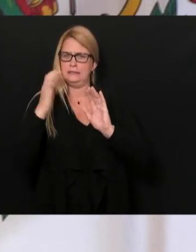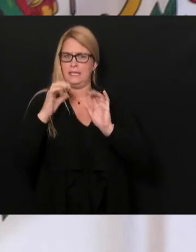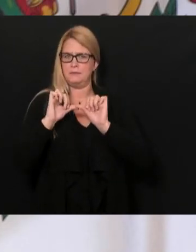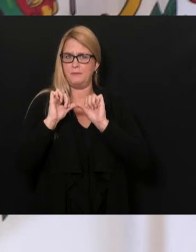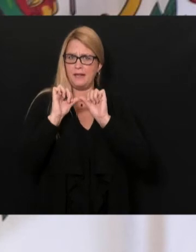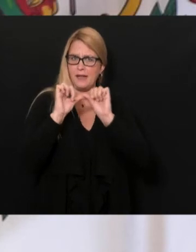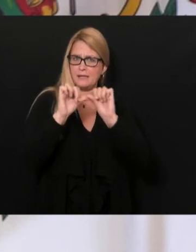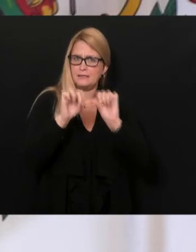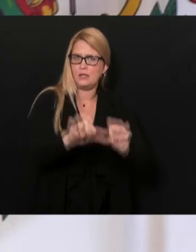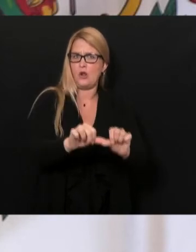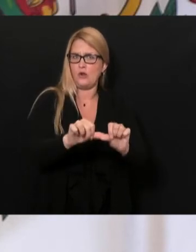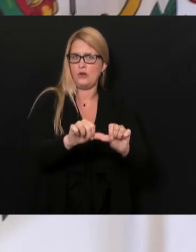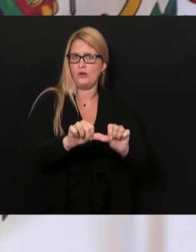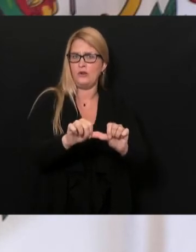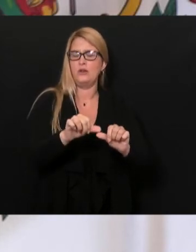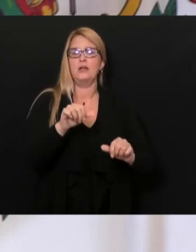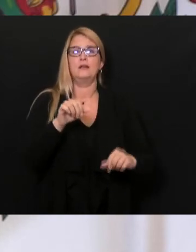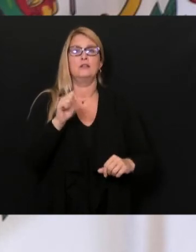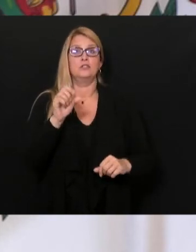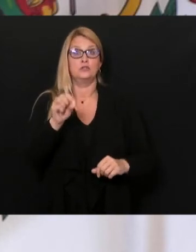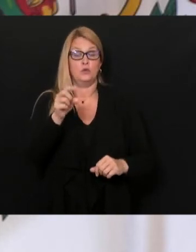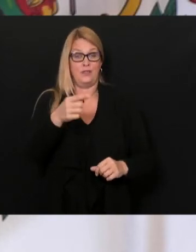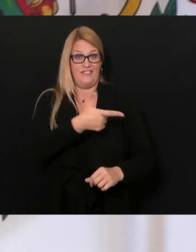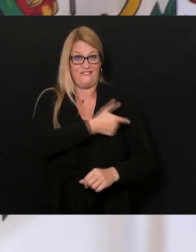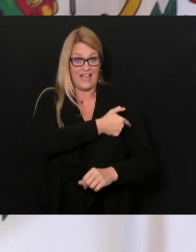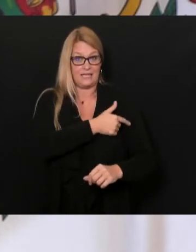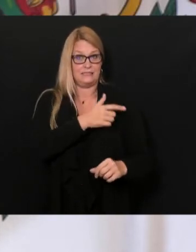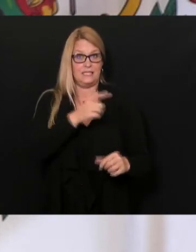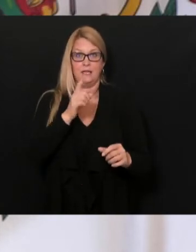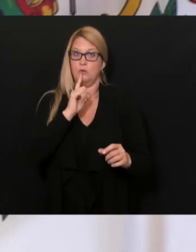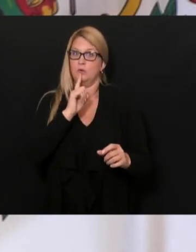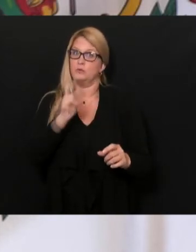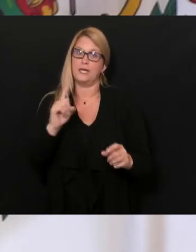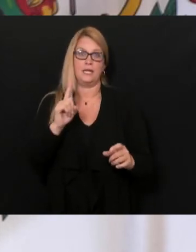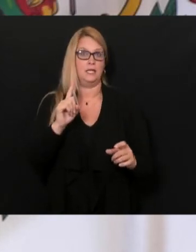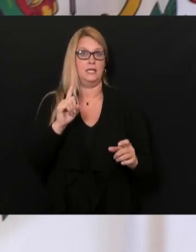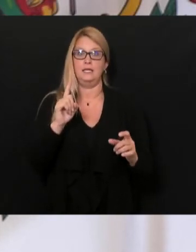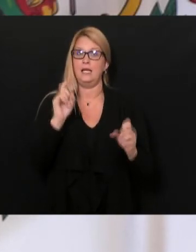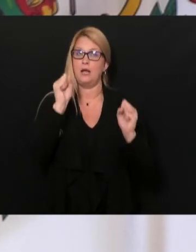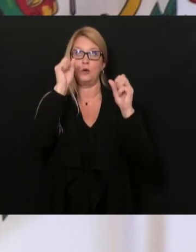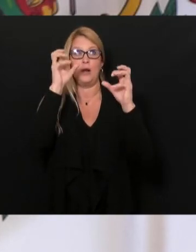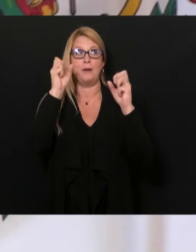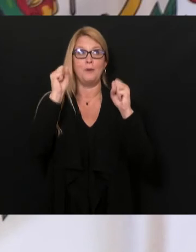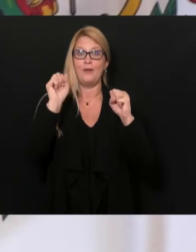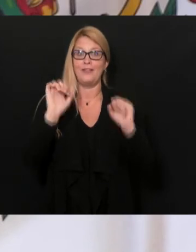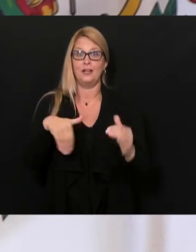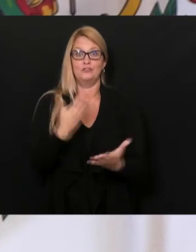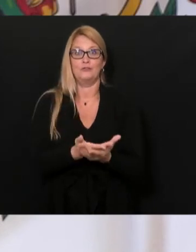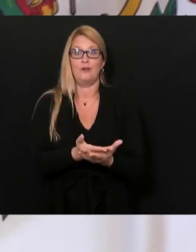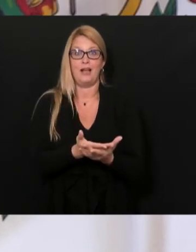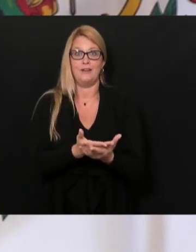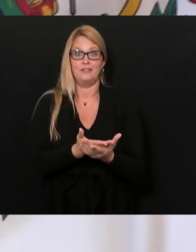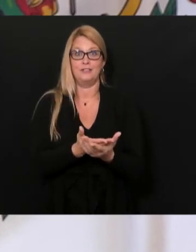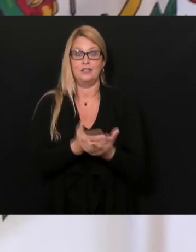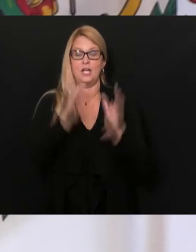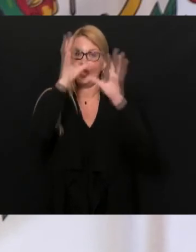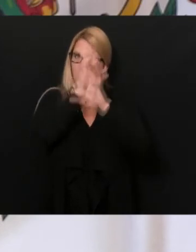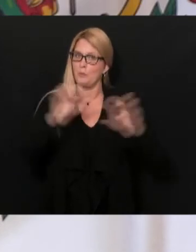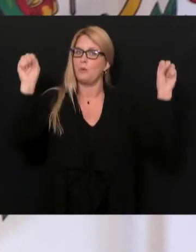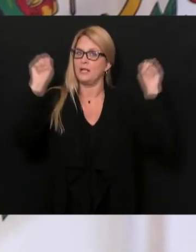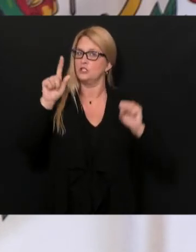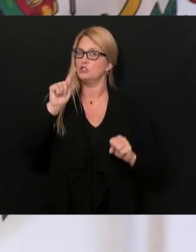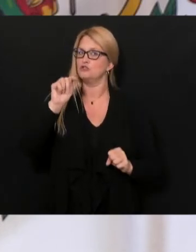the vaccine, it is incredible to think that this is here. You know, President Trump